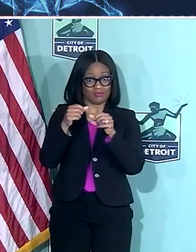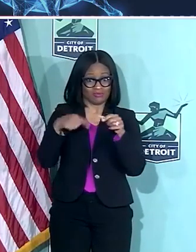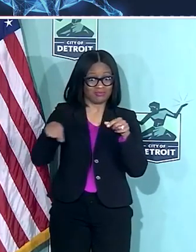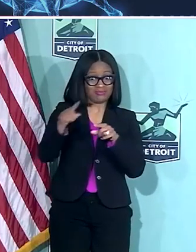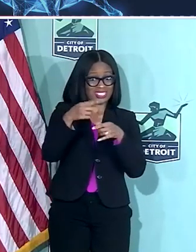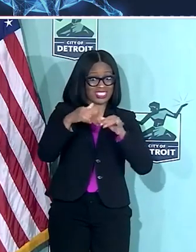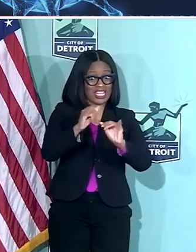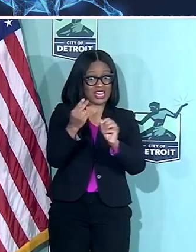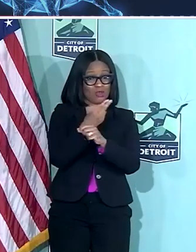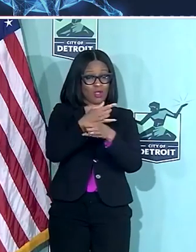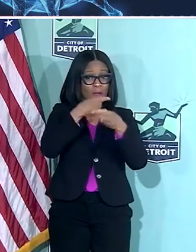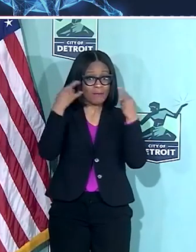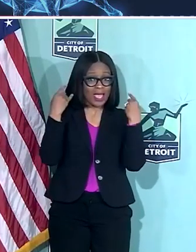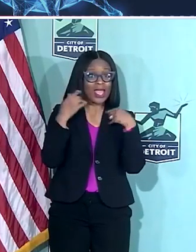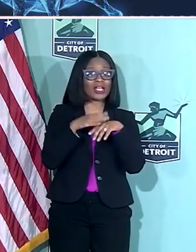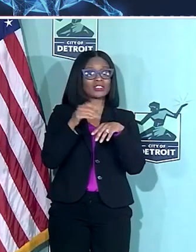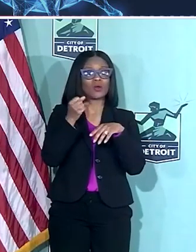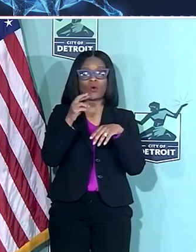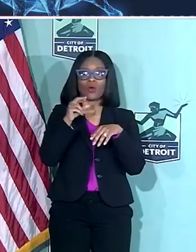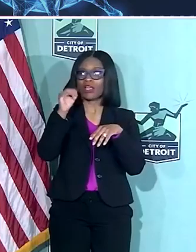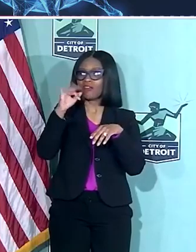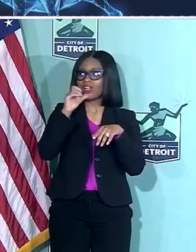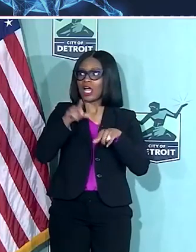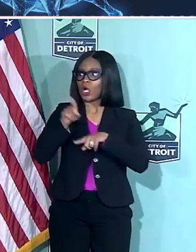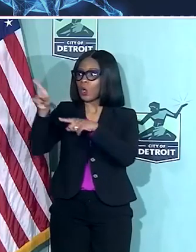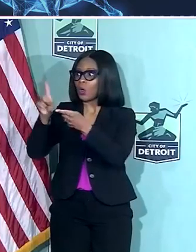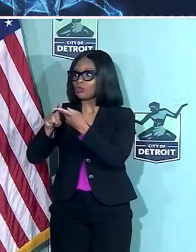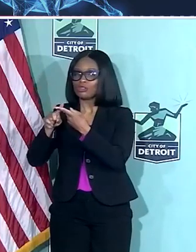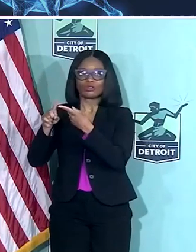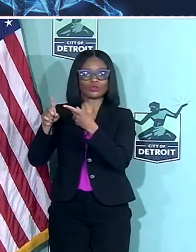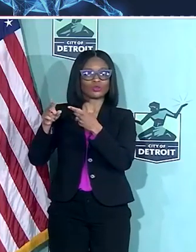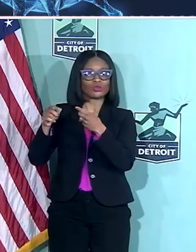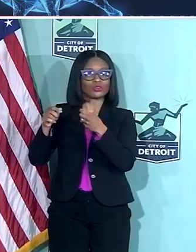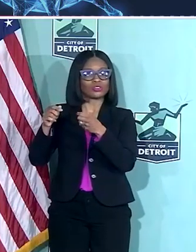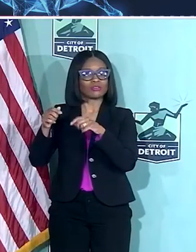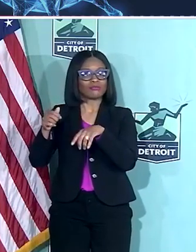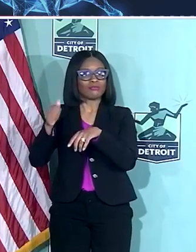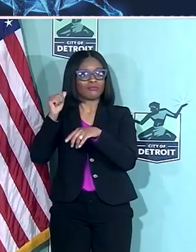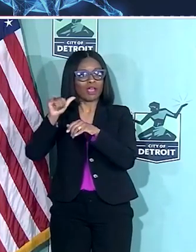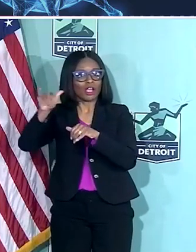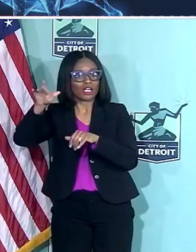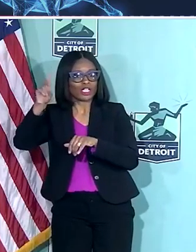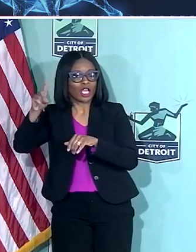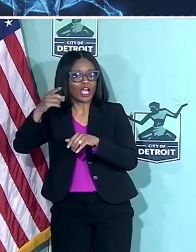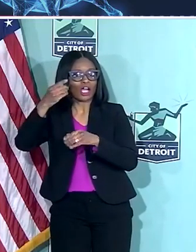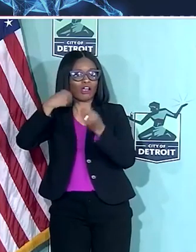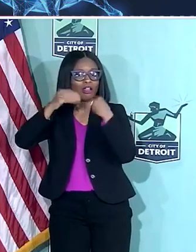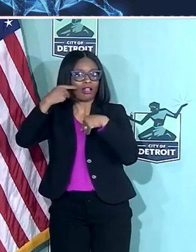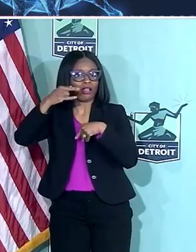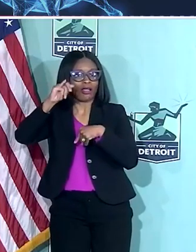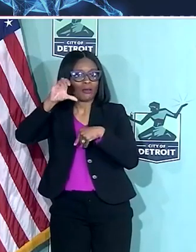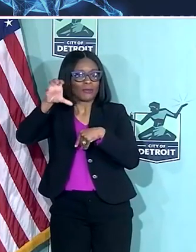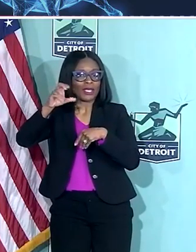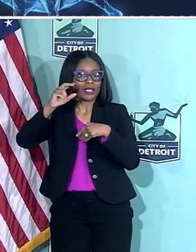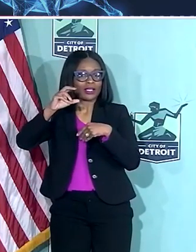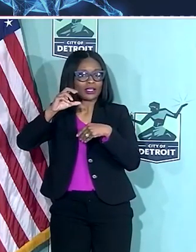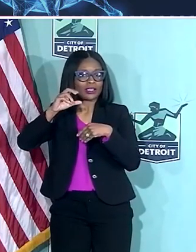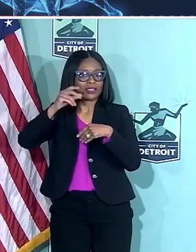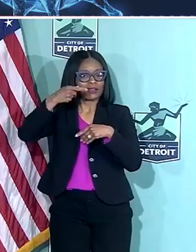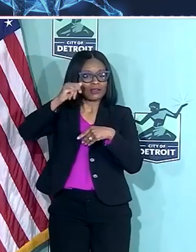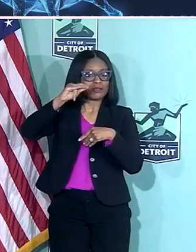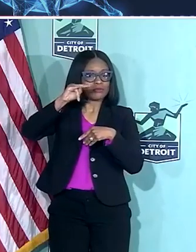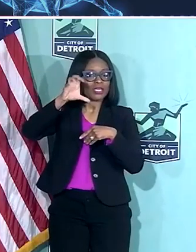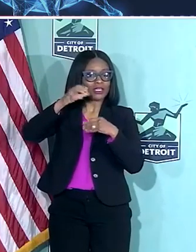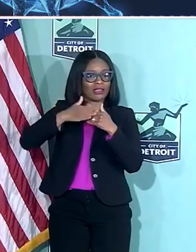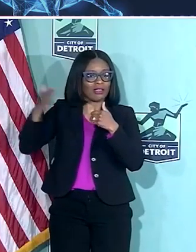at a lunch or a backyard picnic, we can continue to move this the right direction. We're going